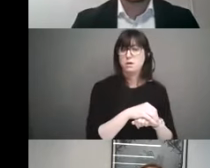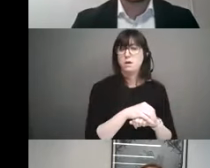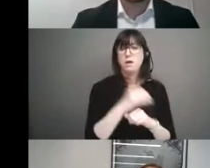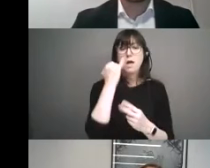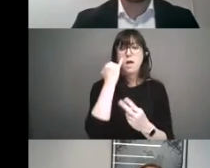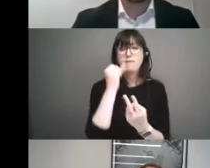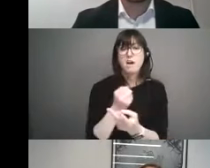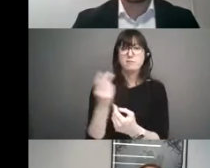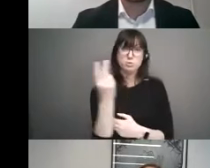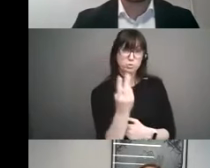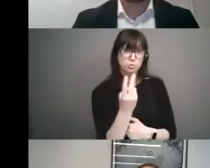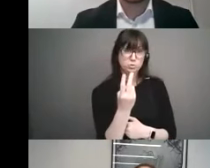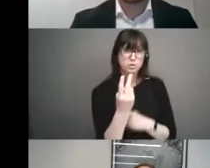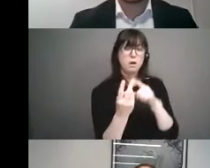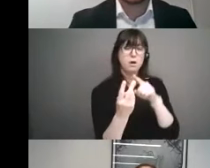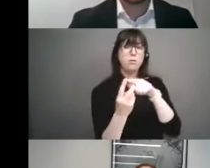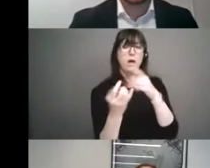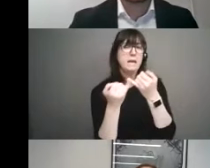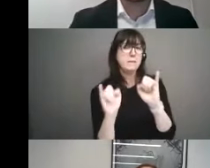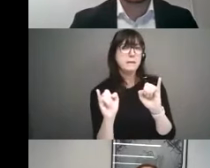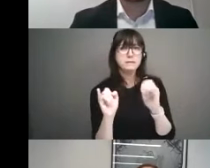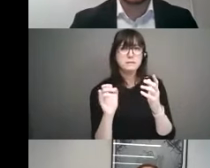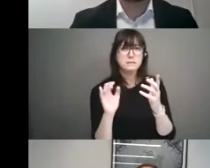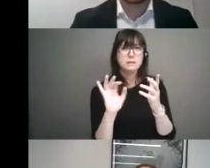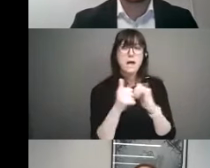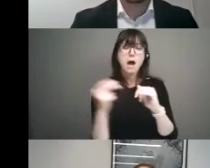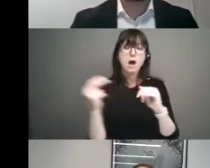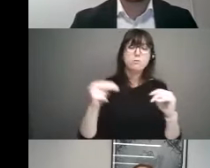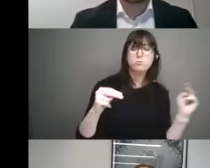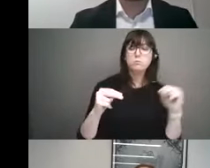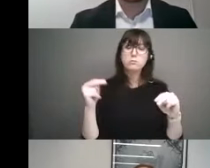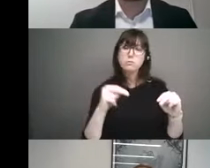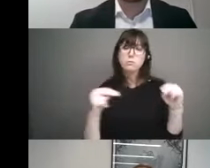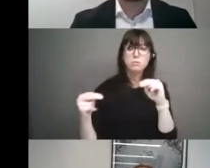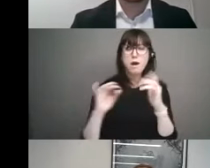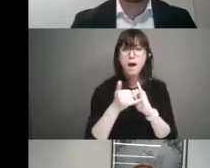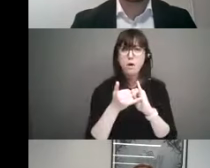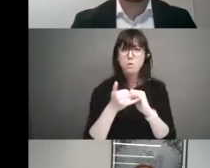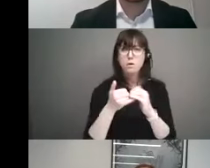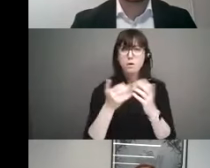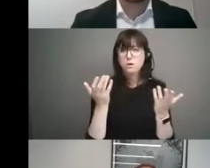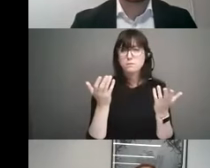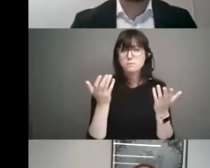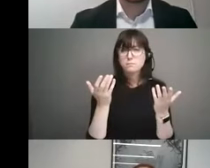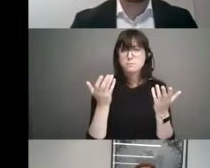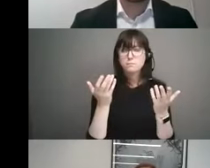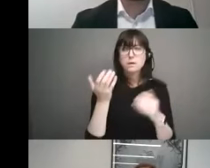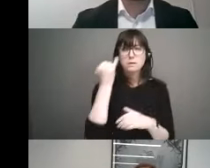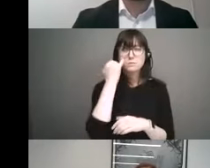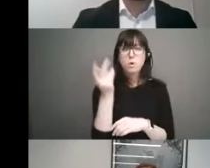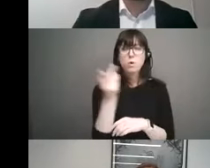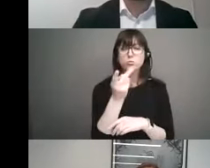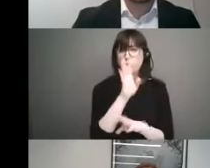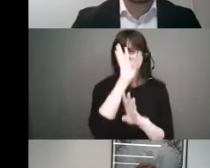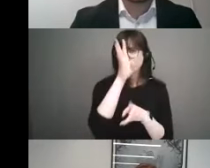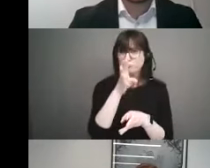and not jointly with you, how do you keep track of that? It would be fine if the two had, they come up with a protocol